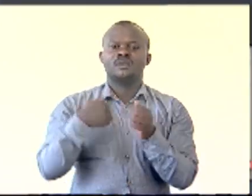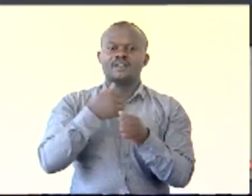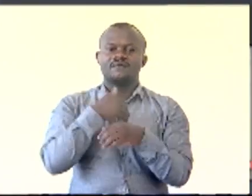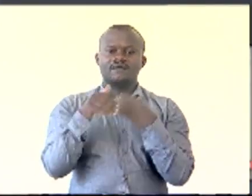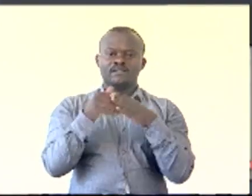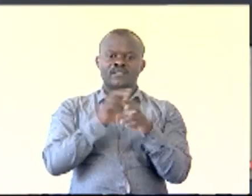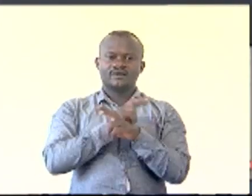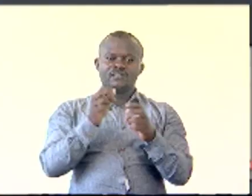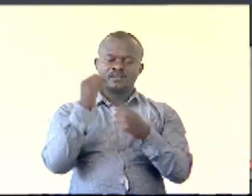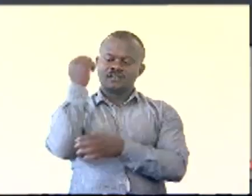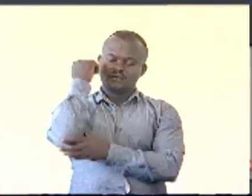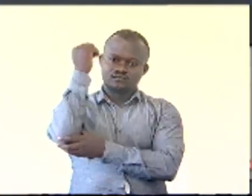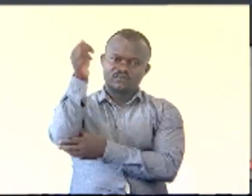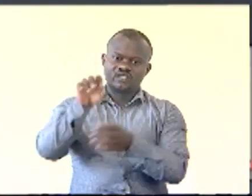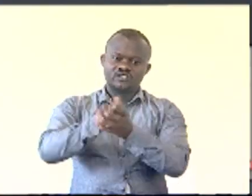where a bone meets another bone.